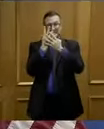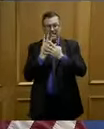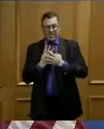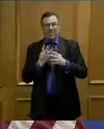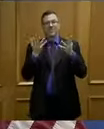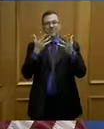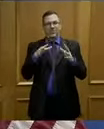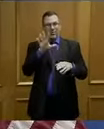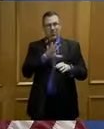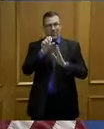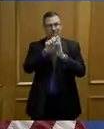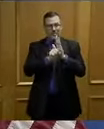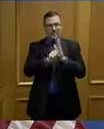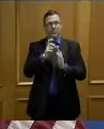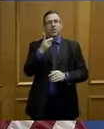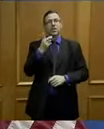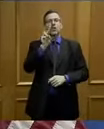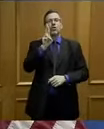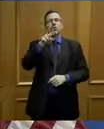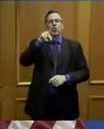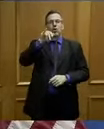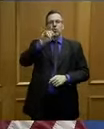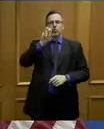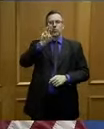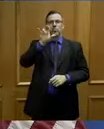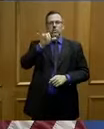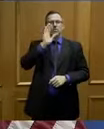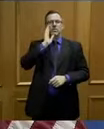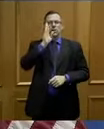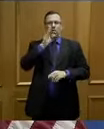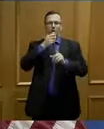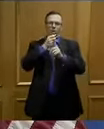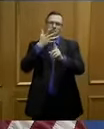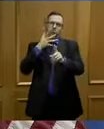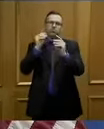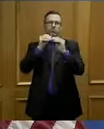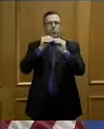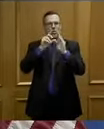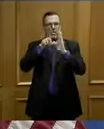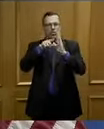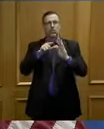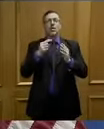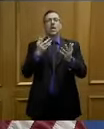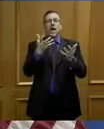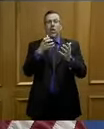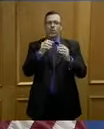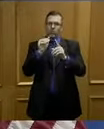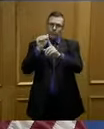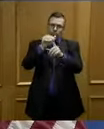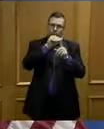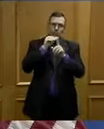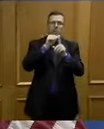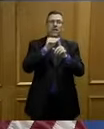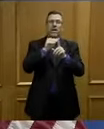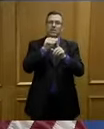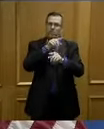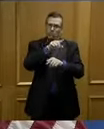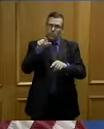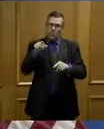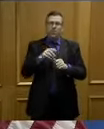Dr. Pisci will provide more information about this in a little bit, but I want to remind every Tennessean that you can't put